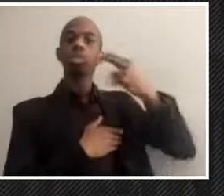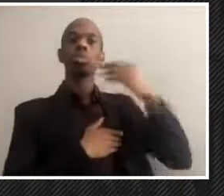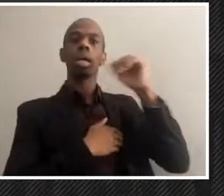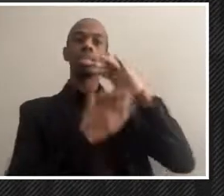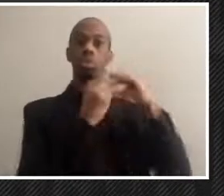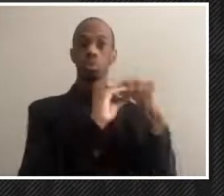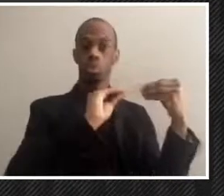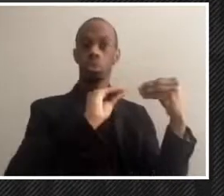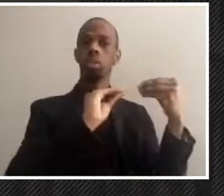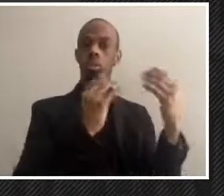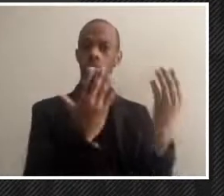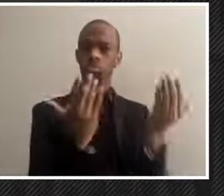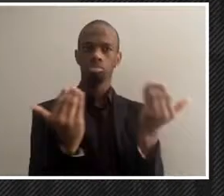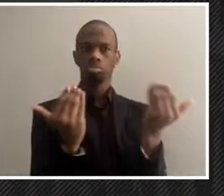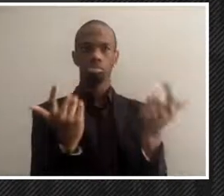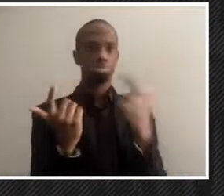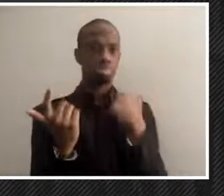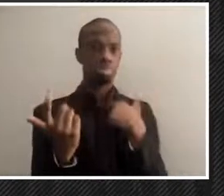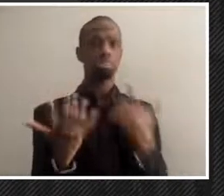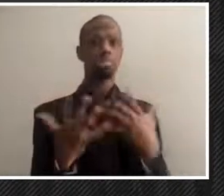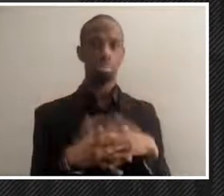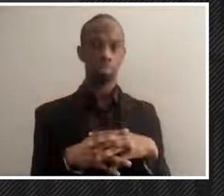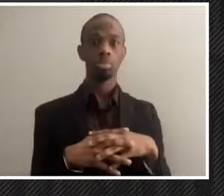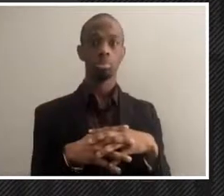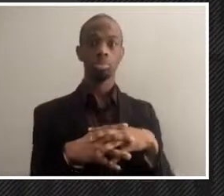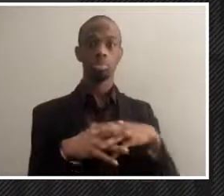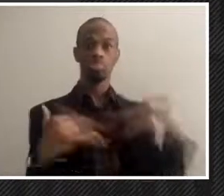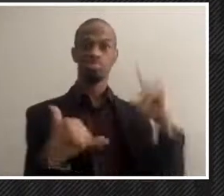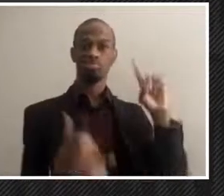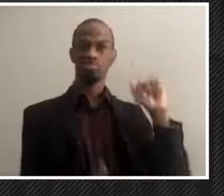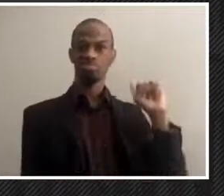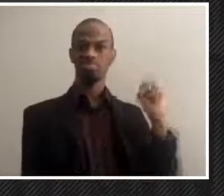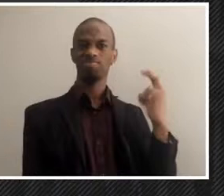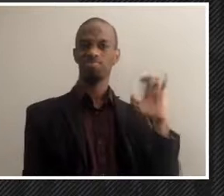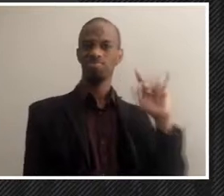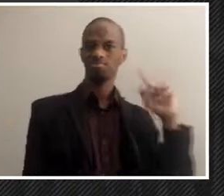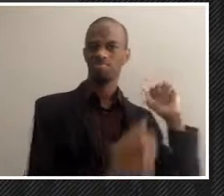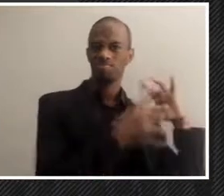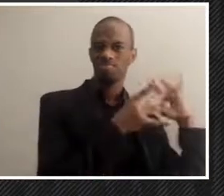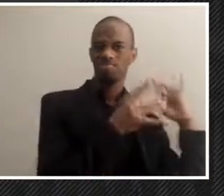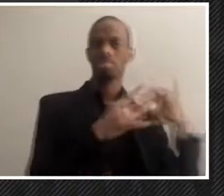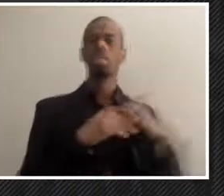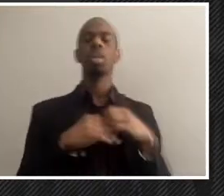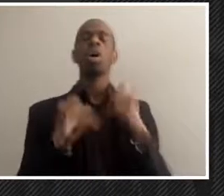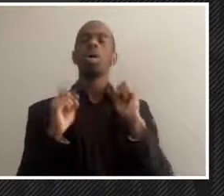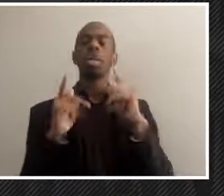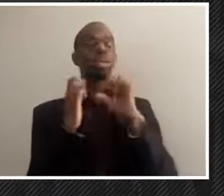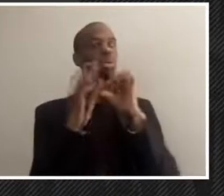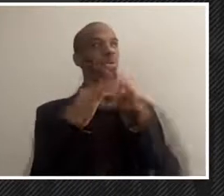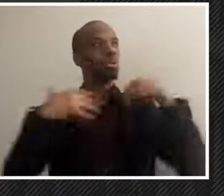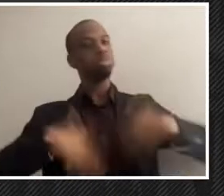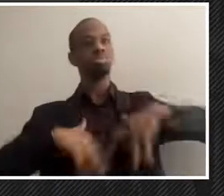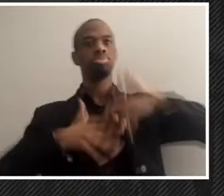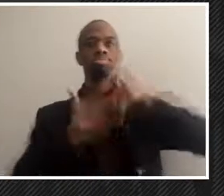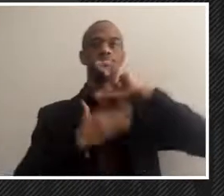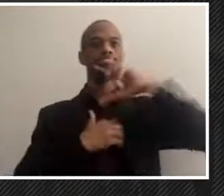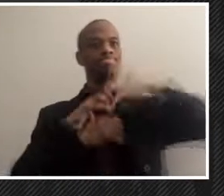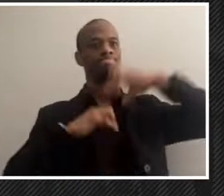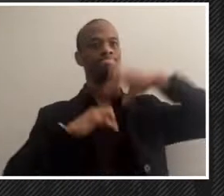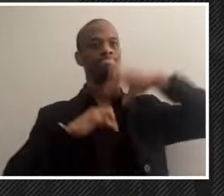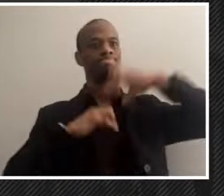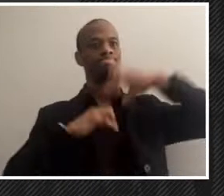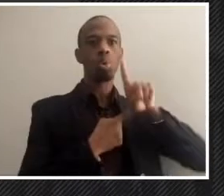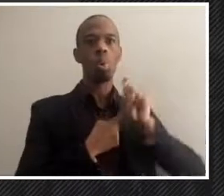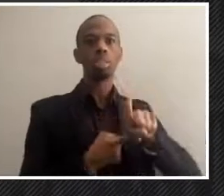I mean, that is such a tough question because, you know, I think before November, I would have